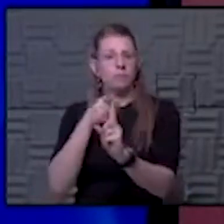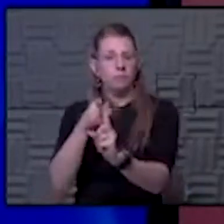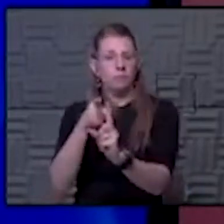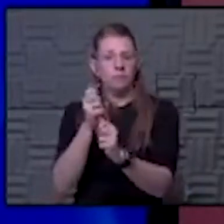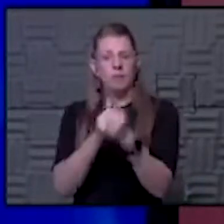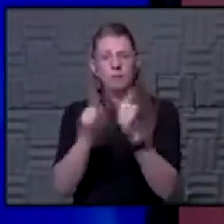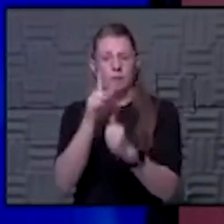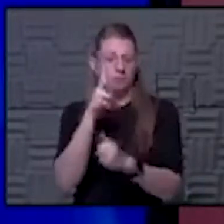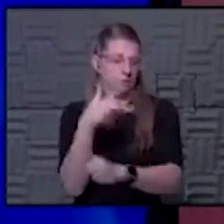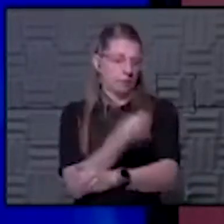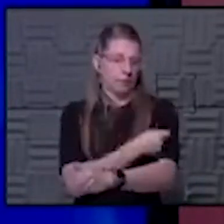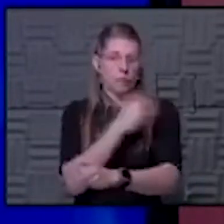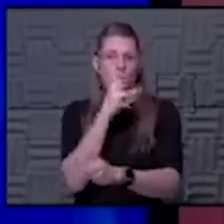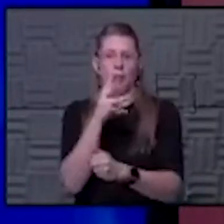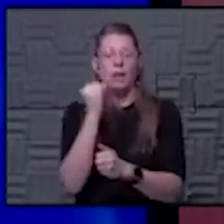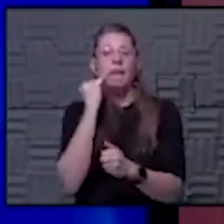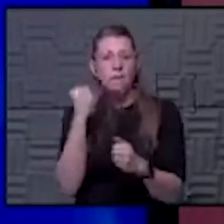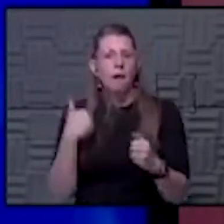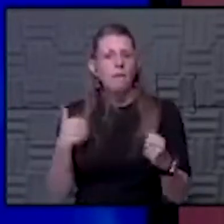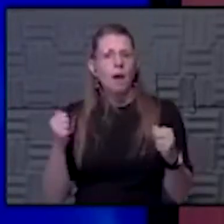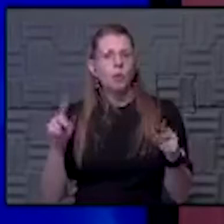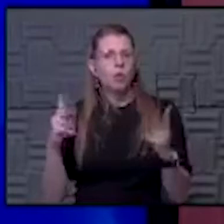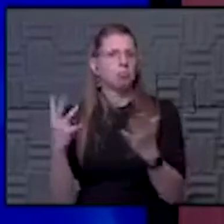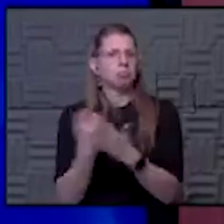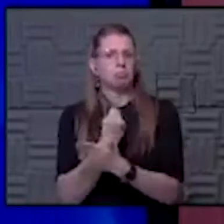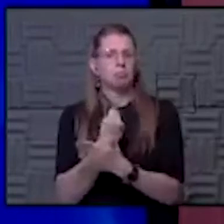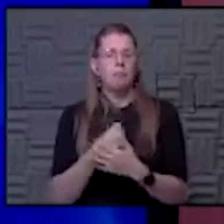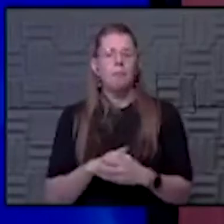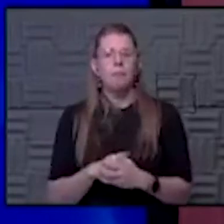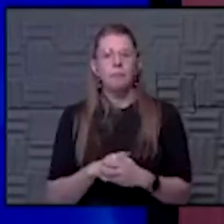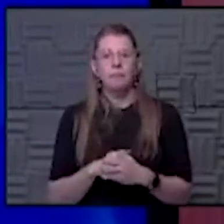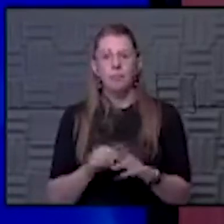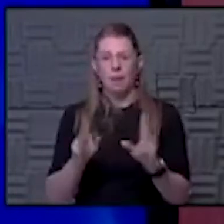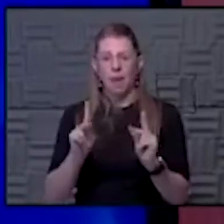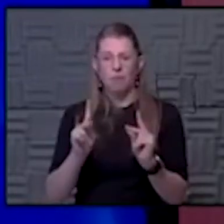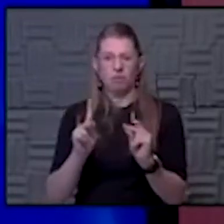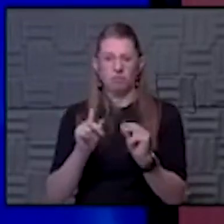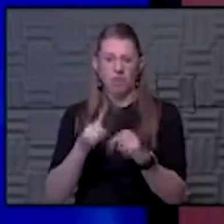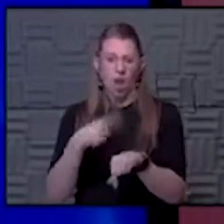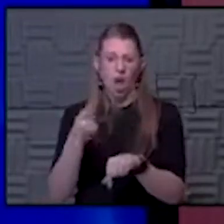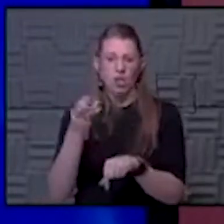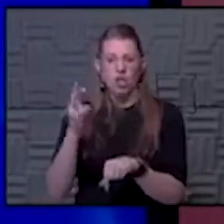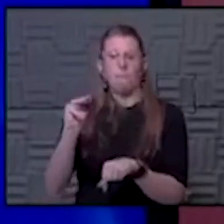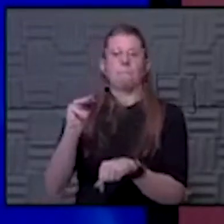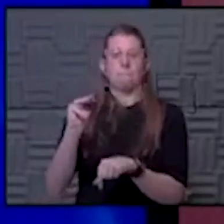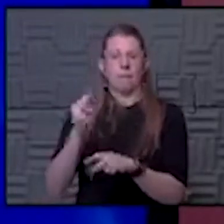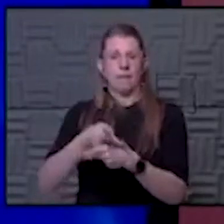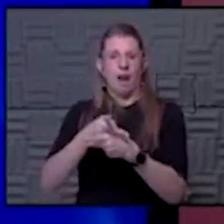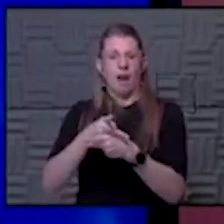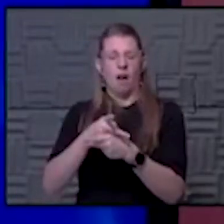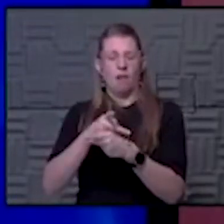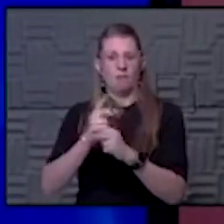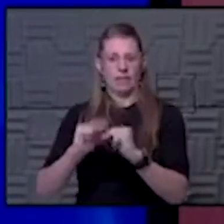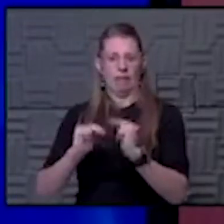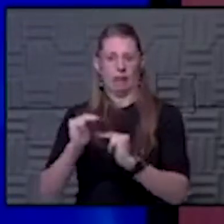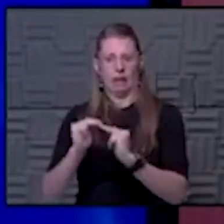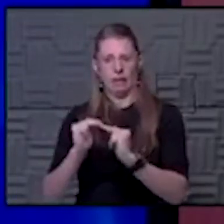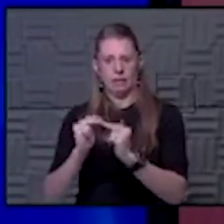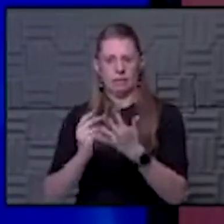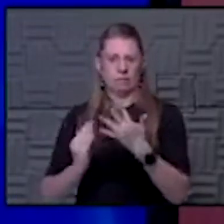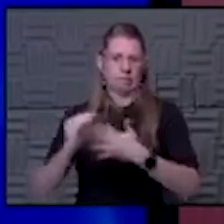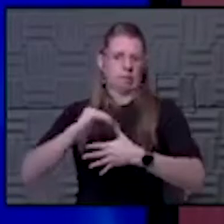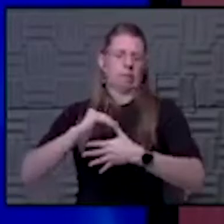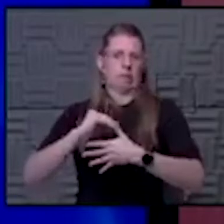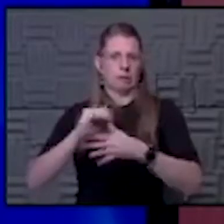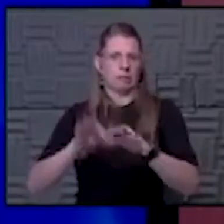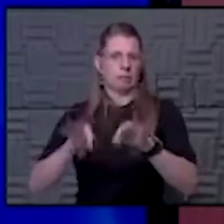take this vaccine whenever they have a chance to, but with people in long-term care facilities being at the top of the list, what availability, what